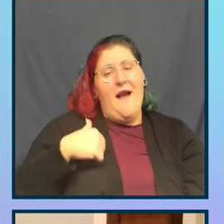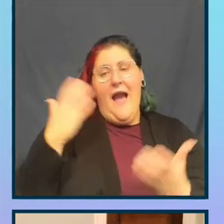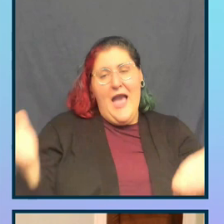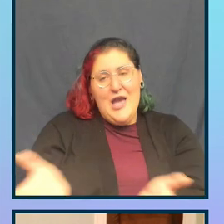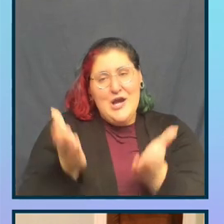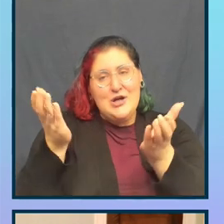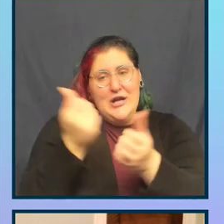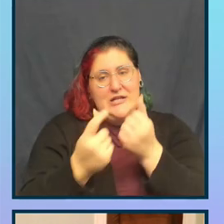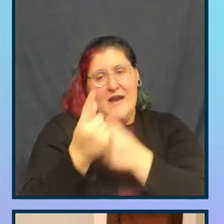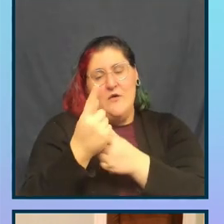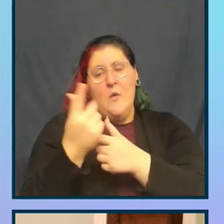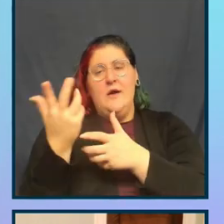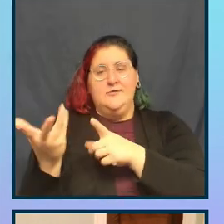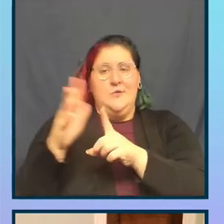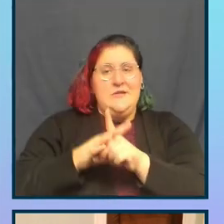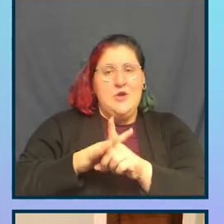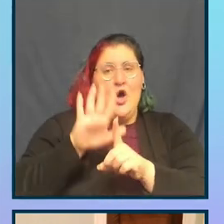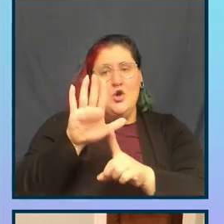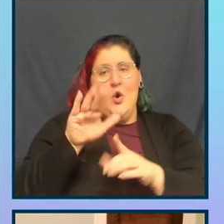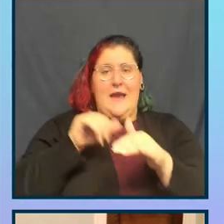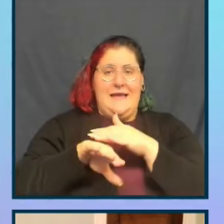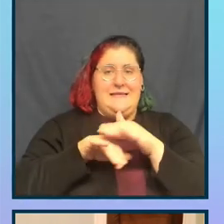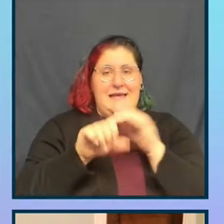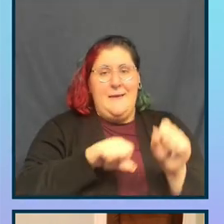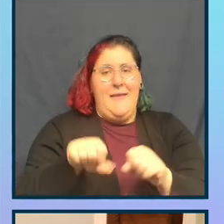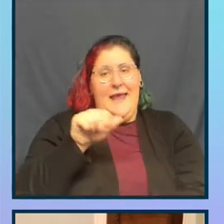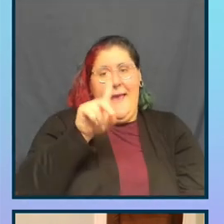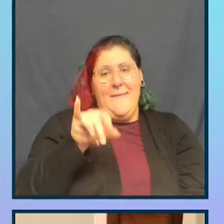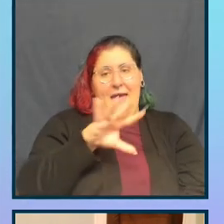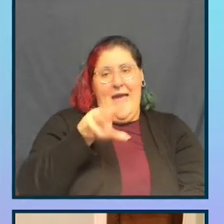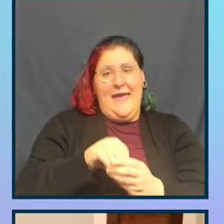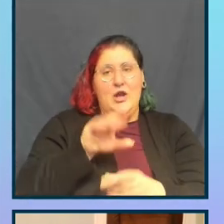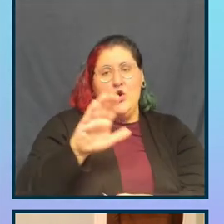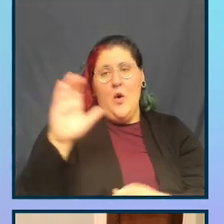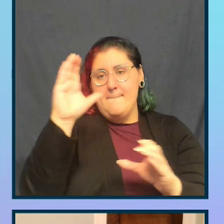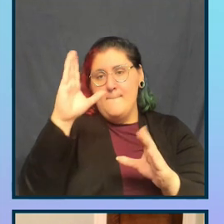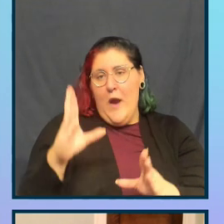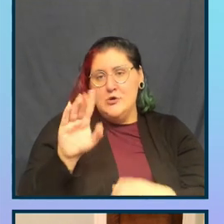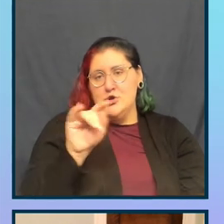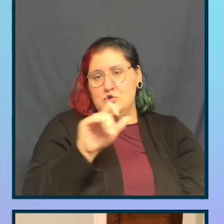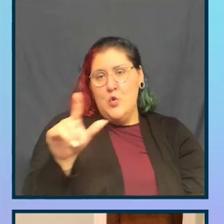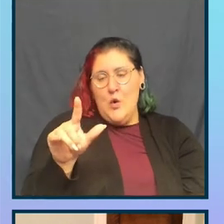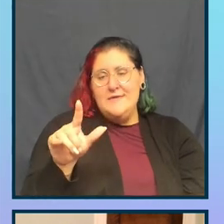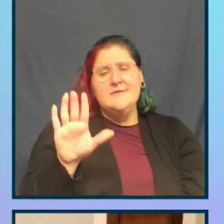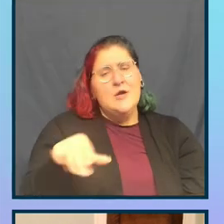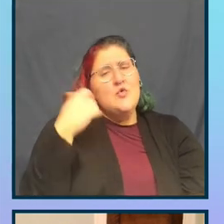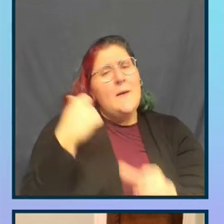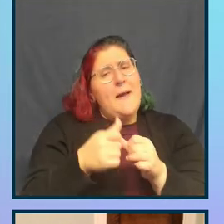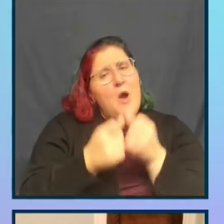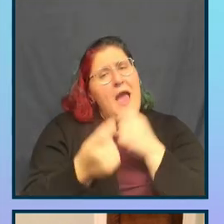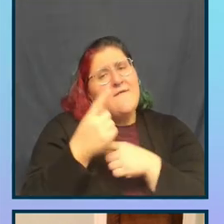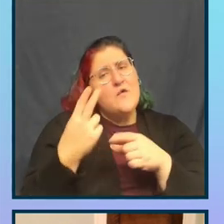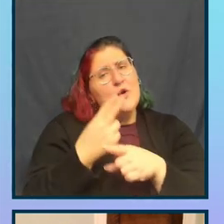the accessibility API in your browser dev tools. Please always remember that everyone uses technology differently from you,